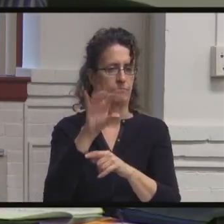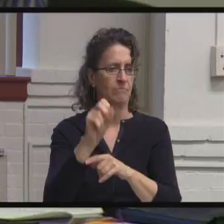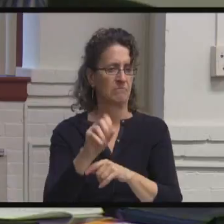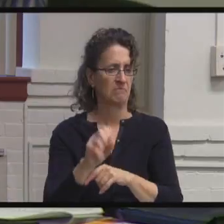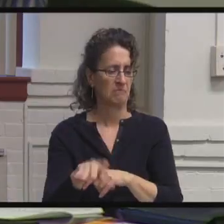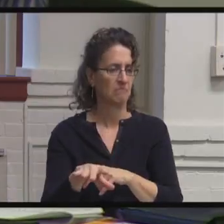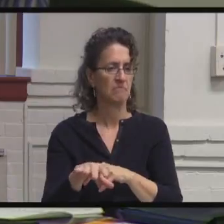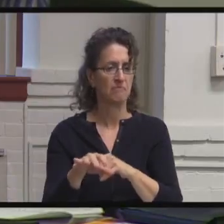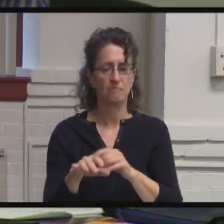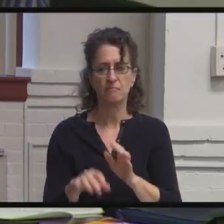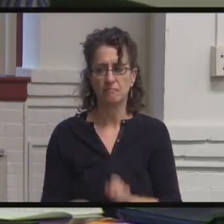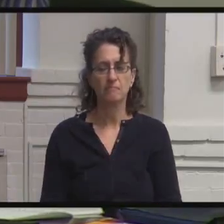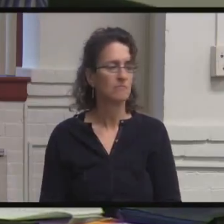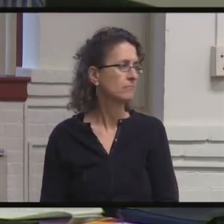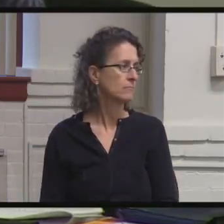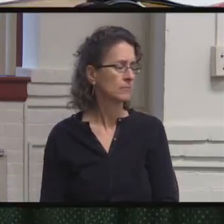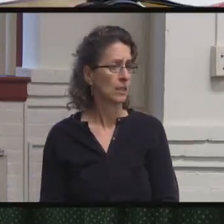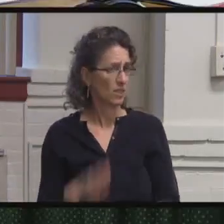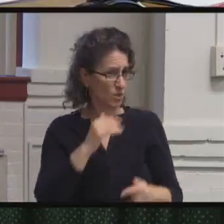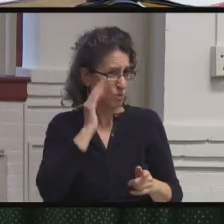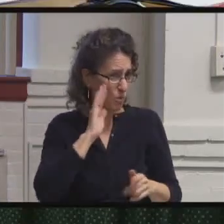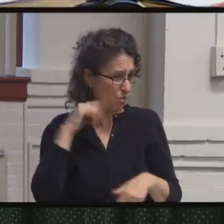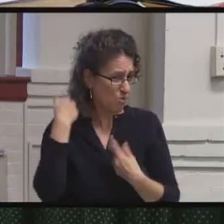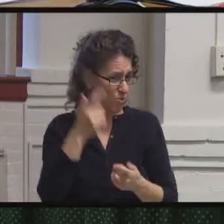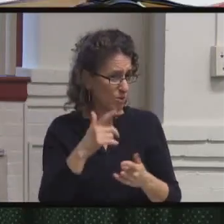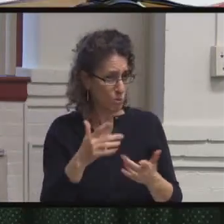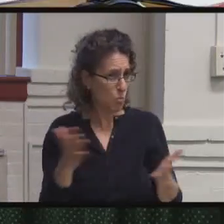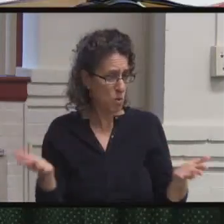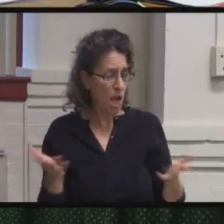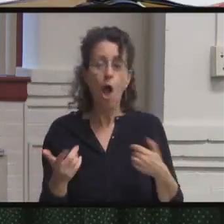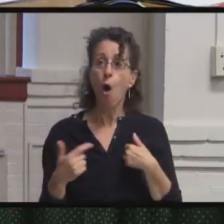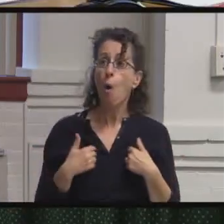with a report on that. How are we doing so far? We're doing well.